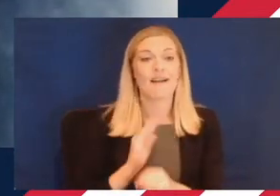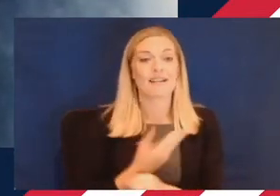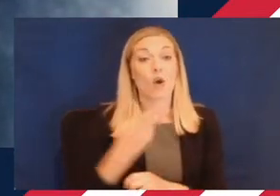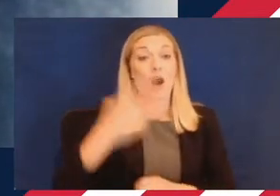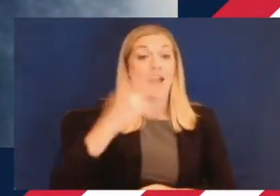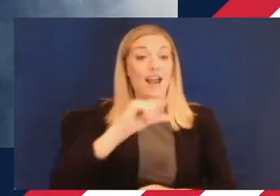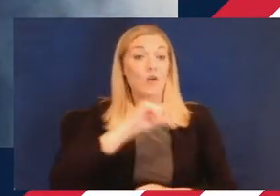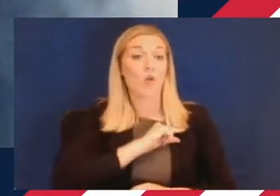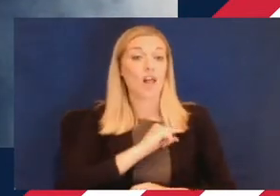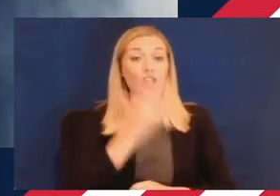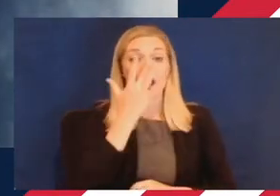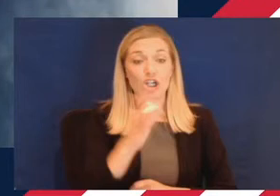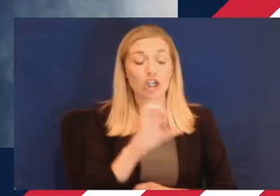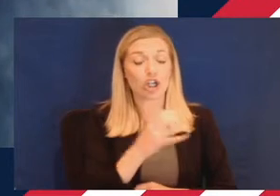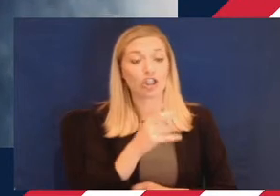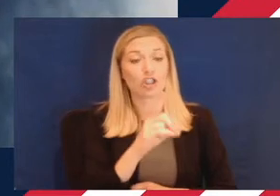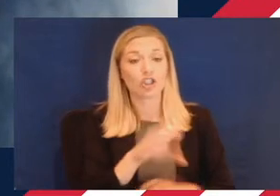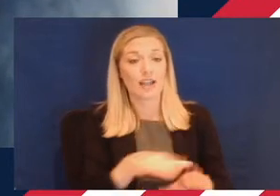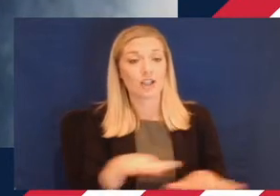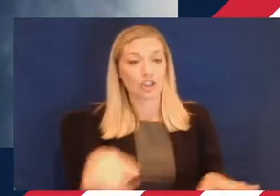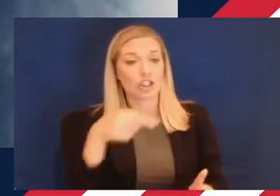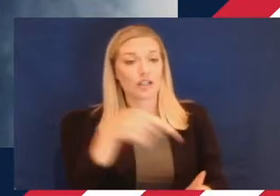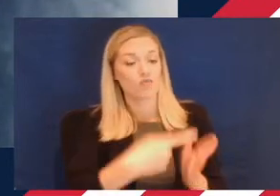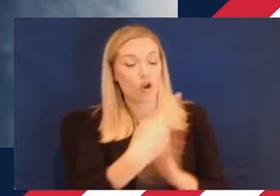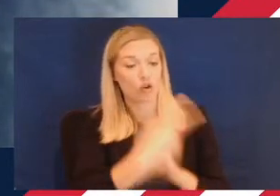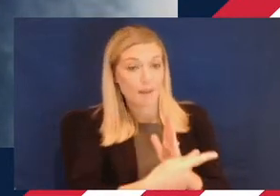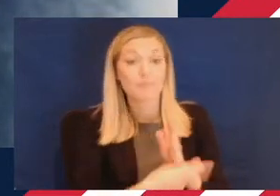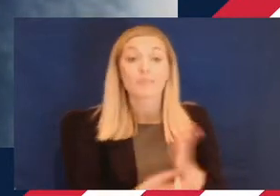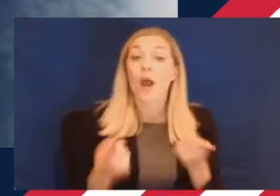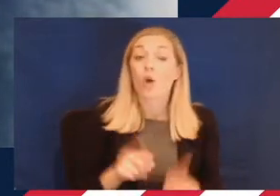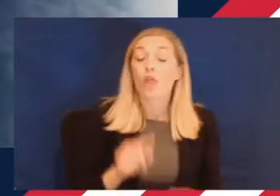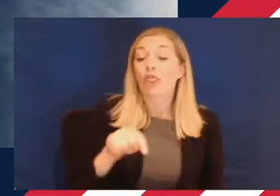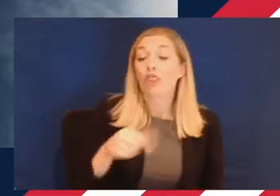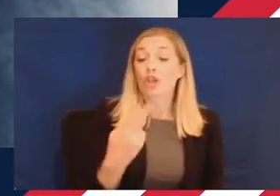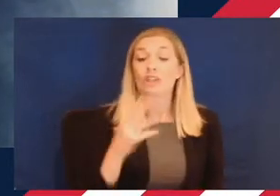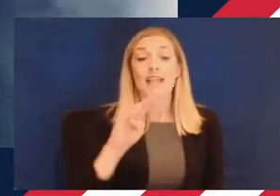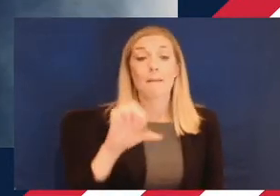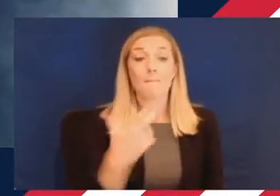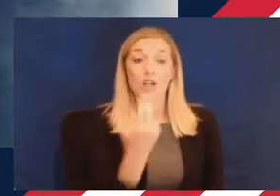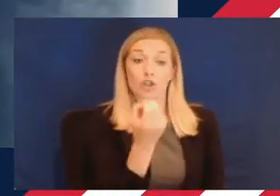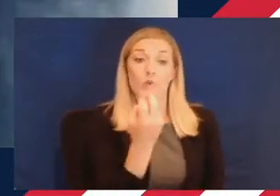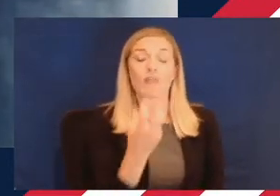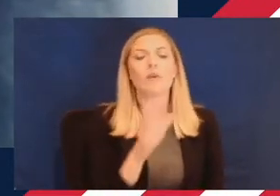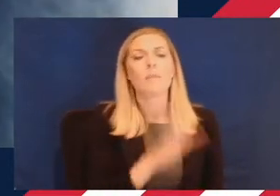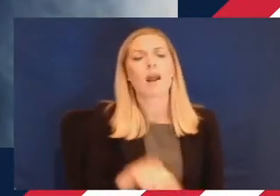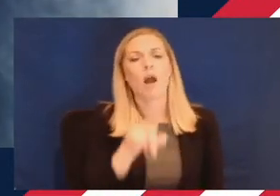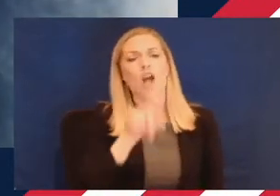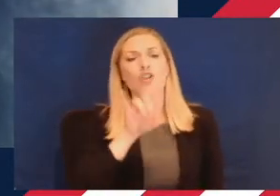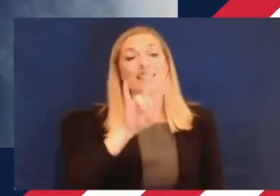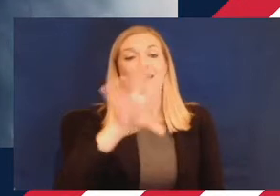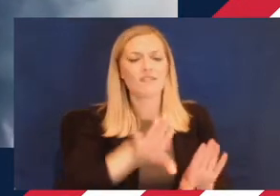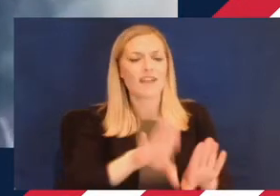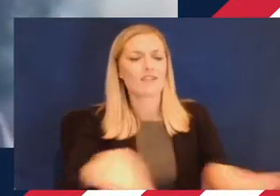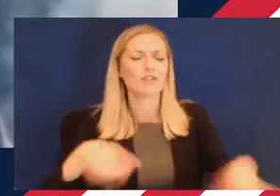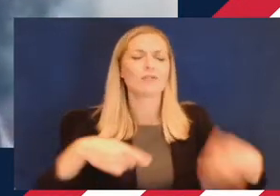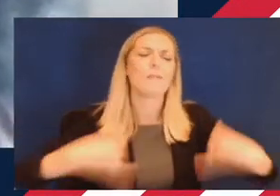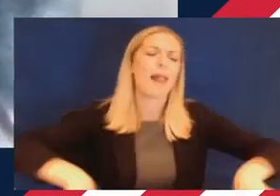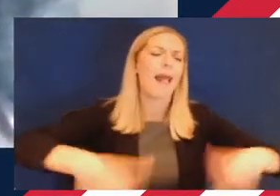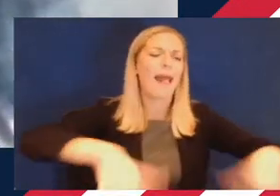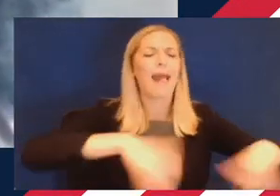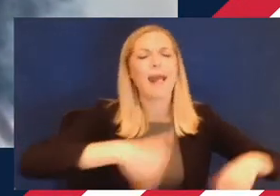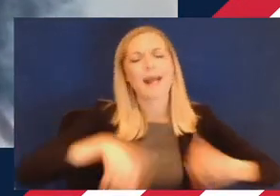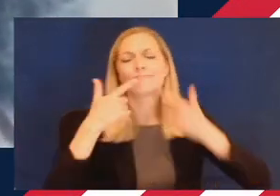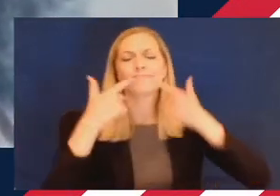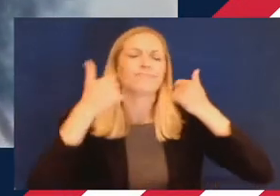program. On Thursday, March 12th, we had about 175 children gleefully playing around our